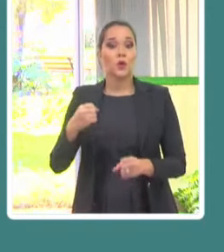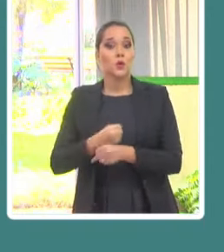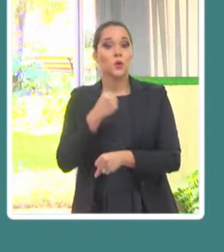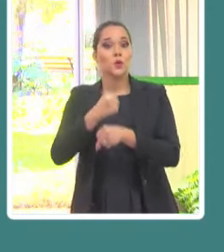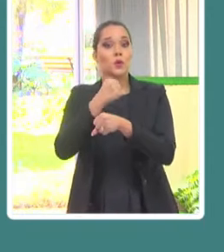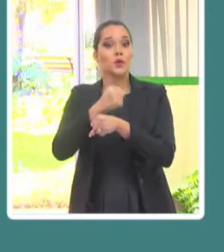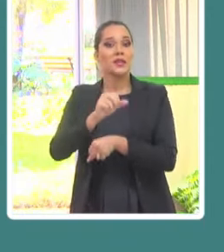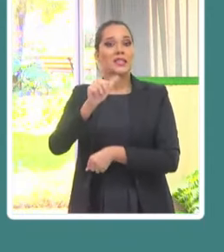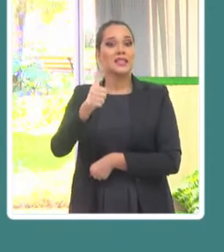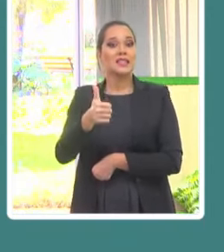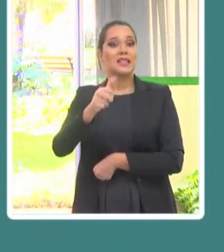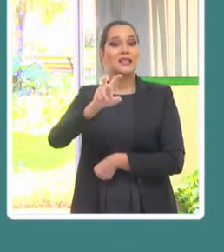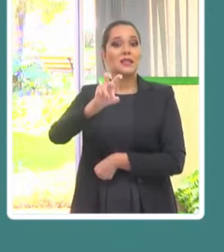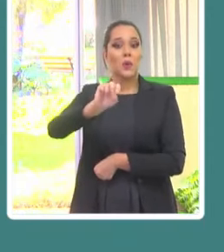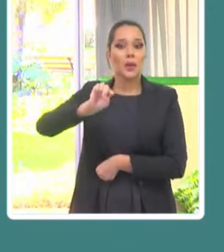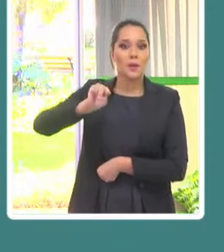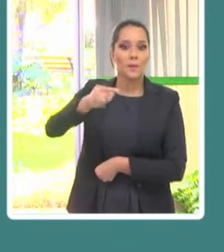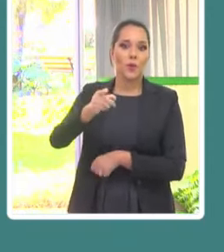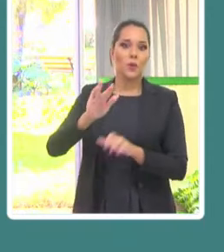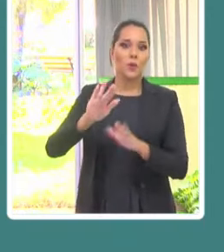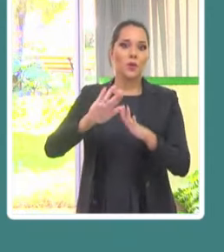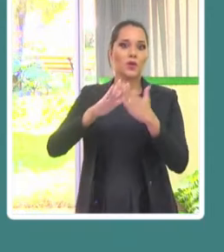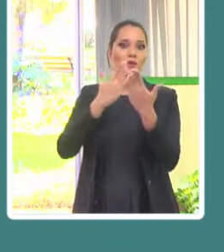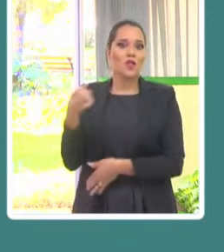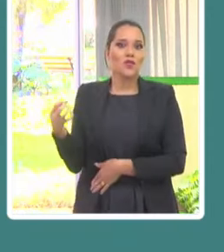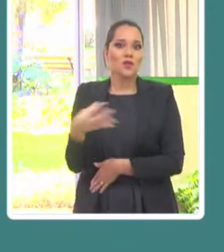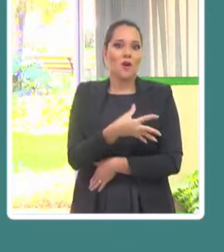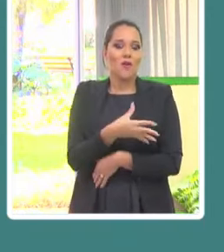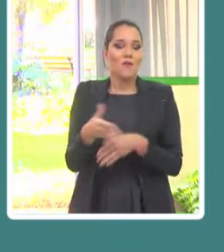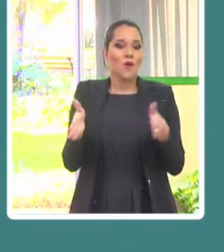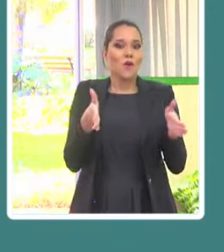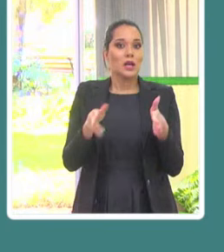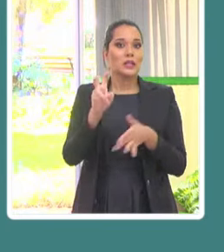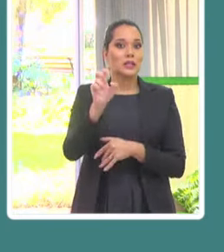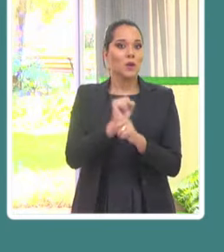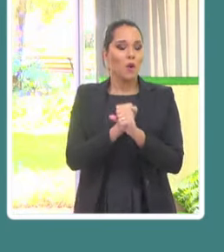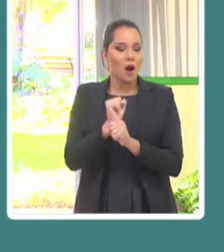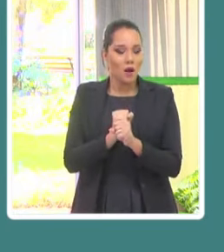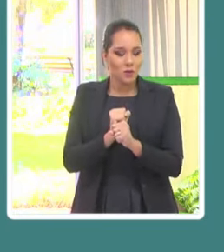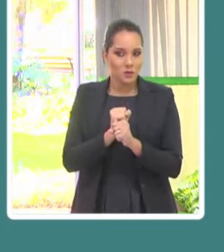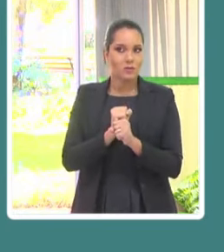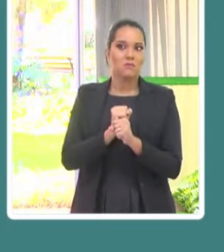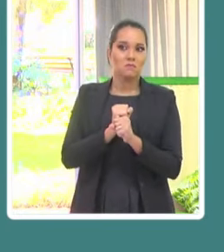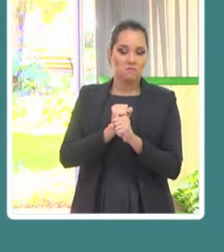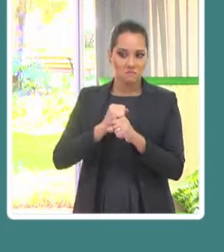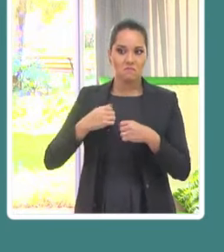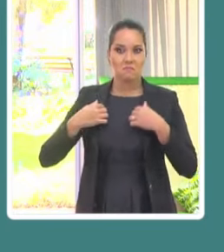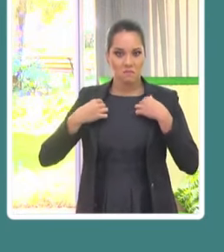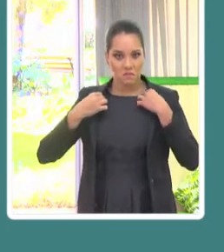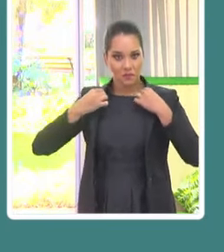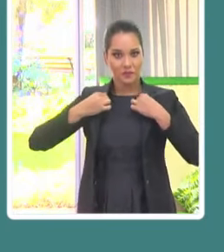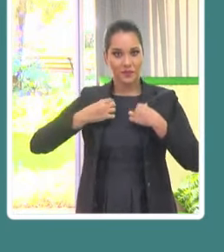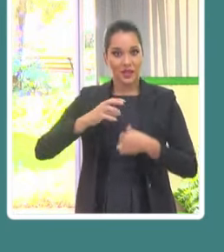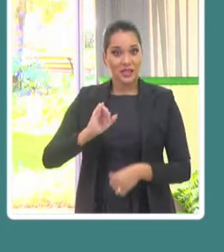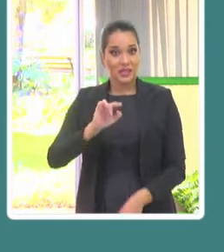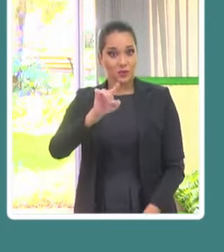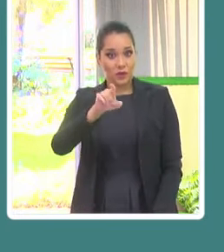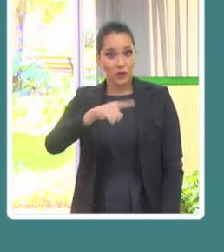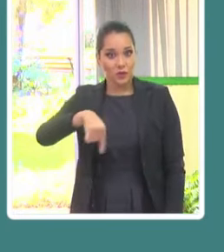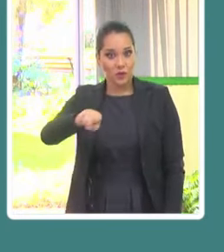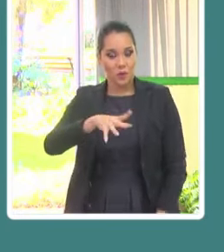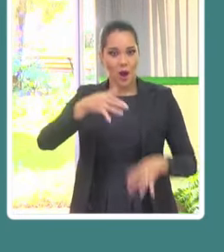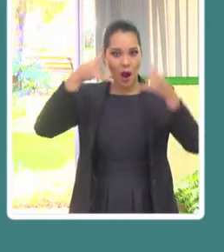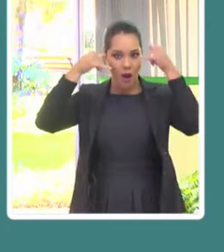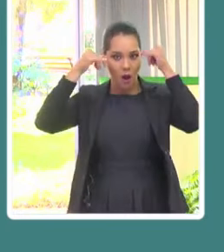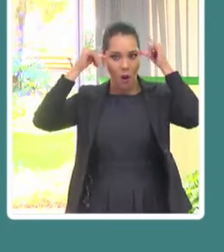150,000 schools, new schools, in 5 years. It was, if you went to a rural area,